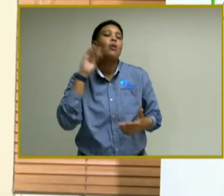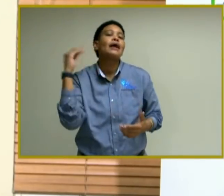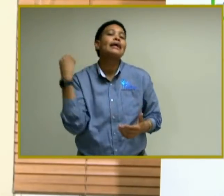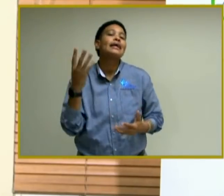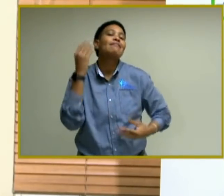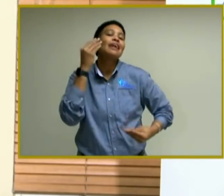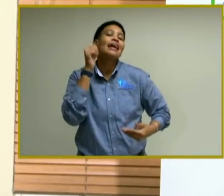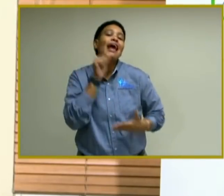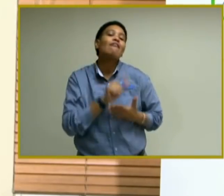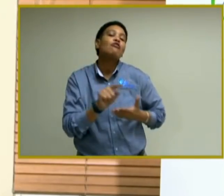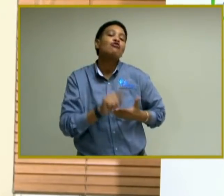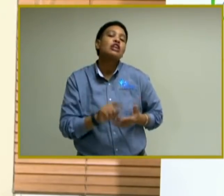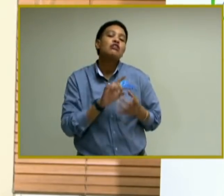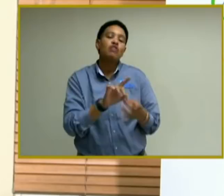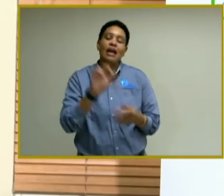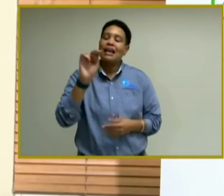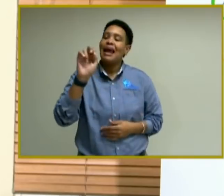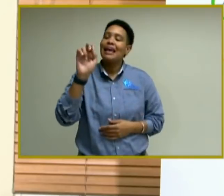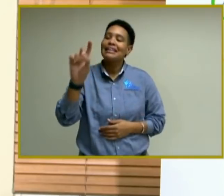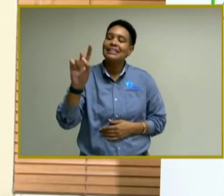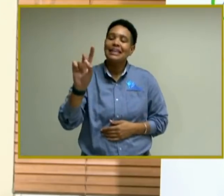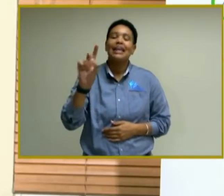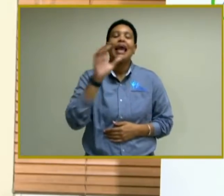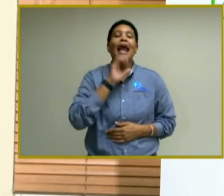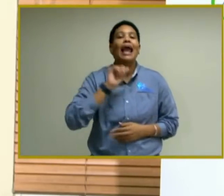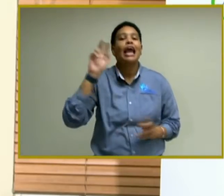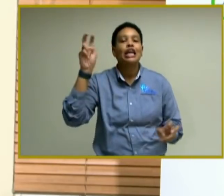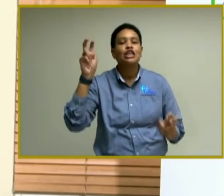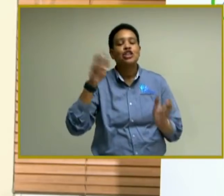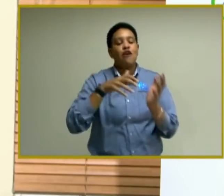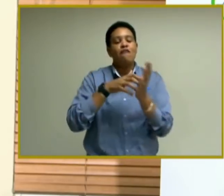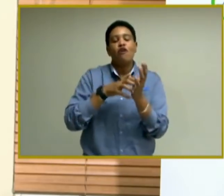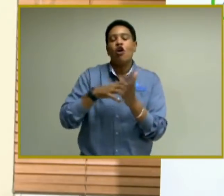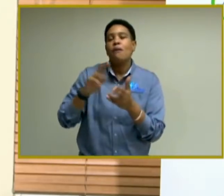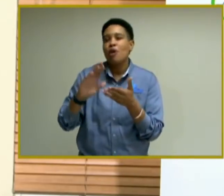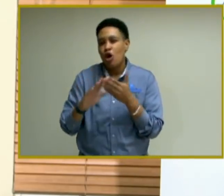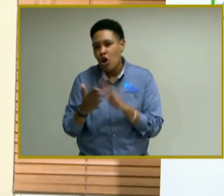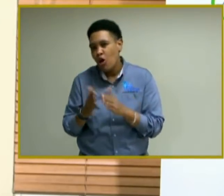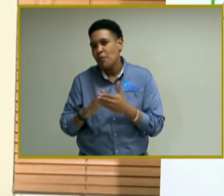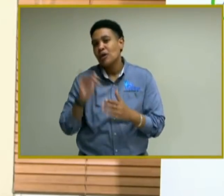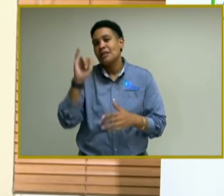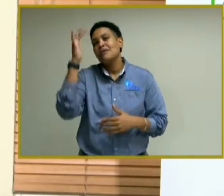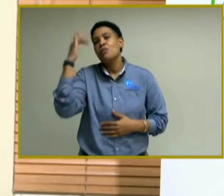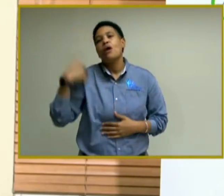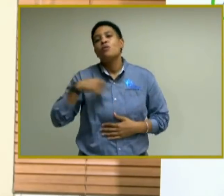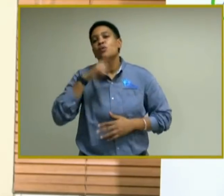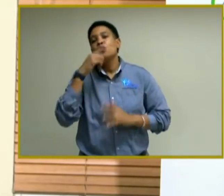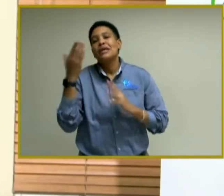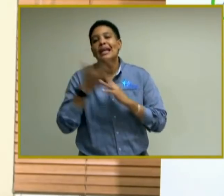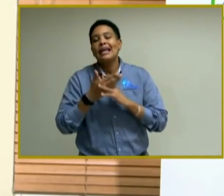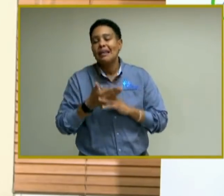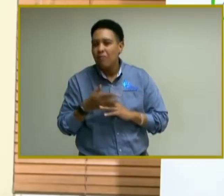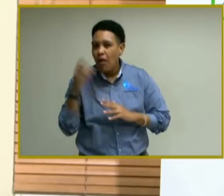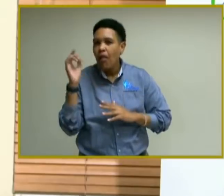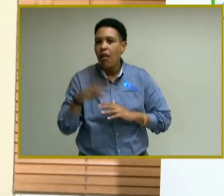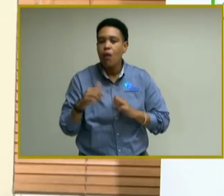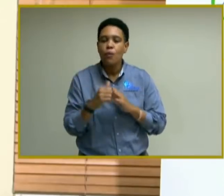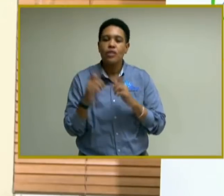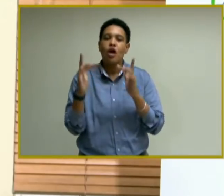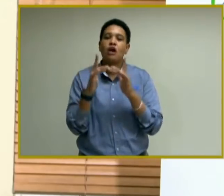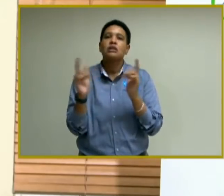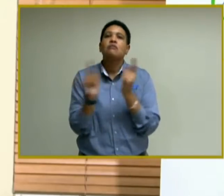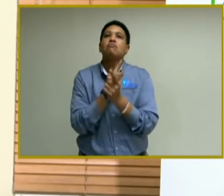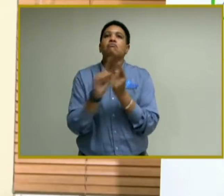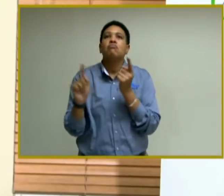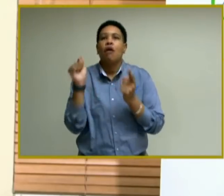week on comorbidities, age issues, vulnerable communities. And that's why we intervene with the contact tracing and